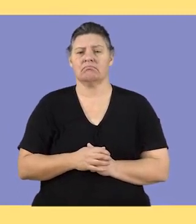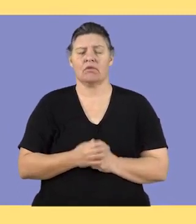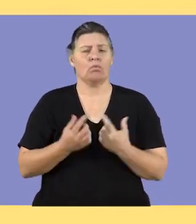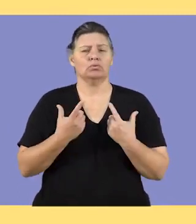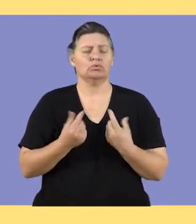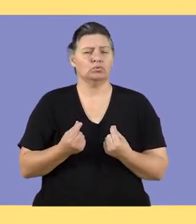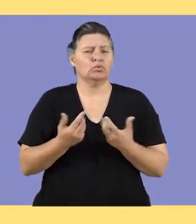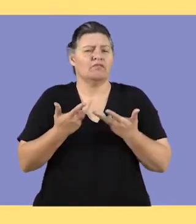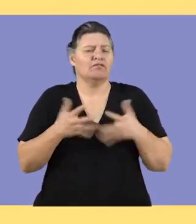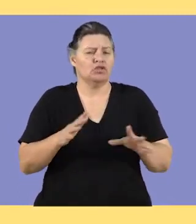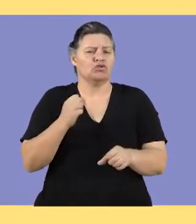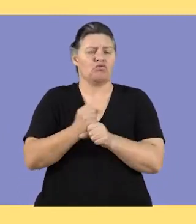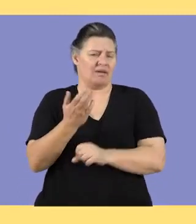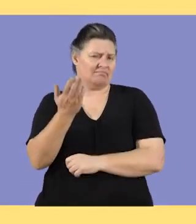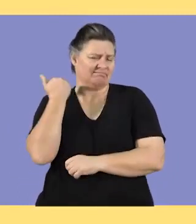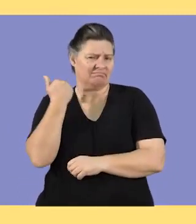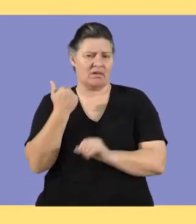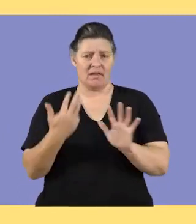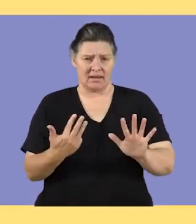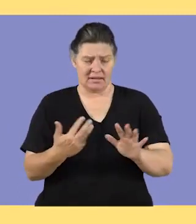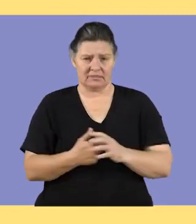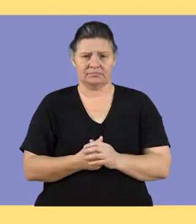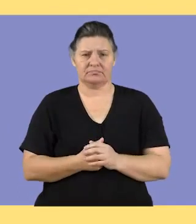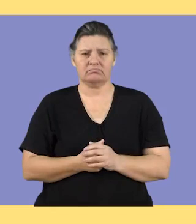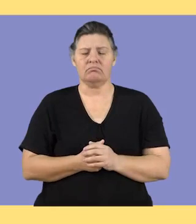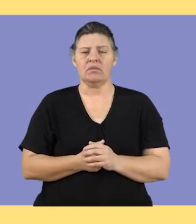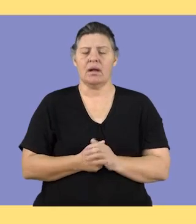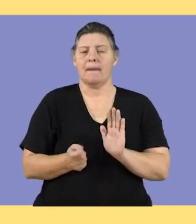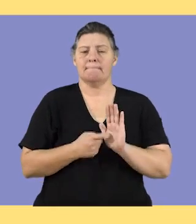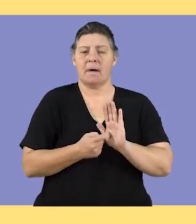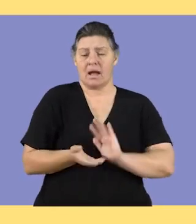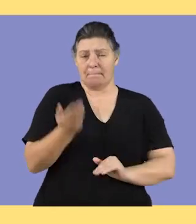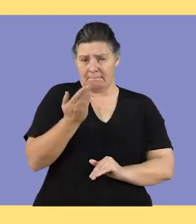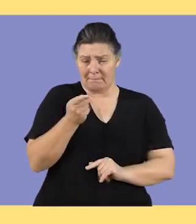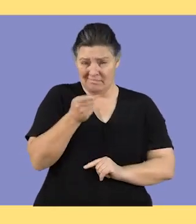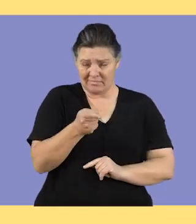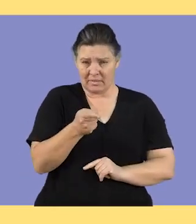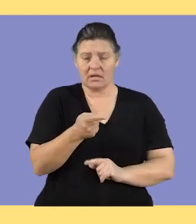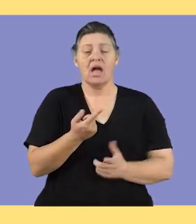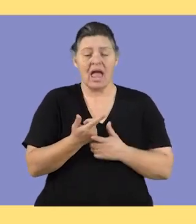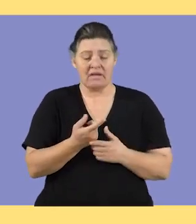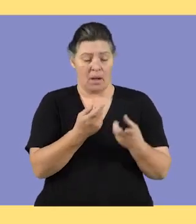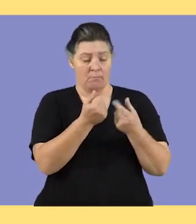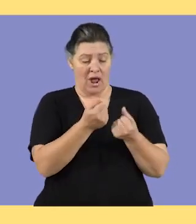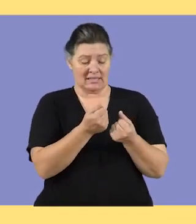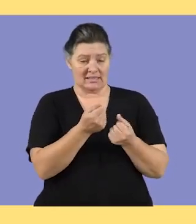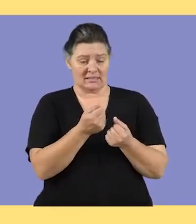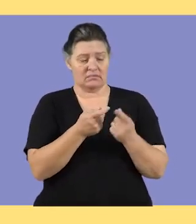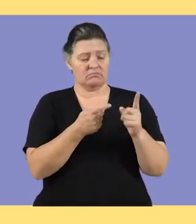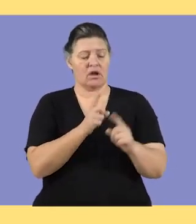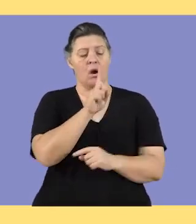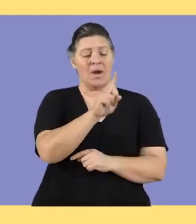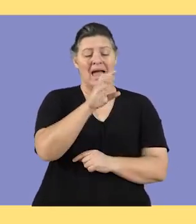it, what we did already in grade 9 using the markup. That if the cost